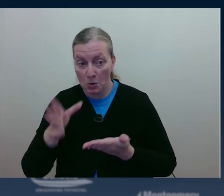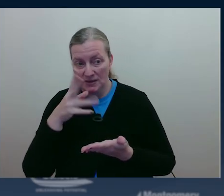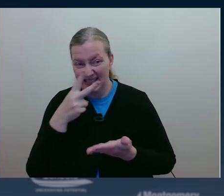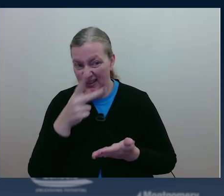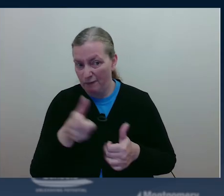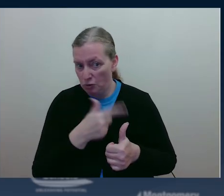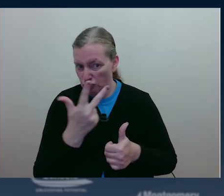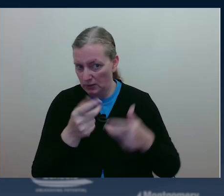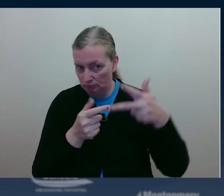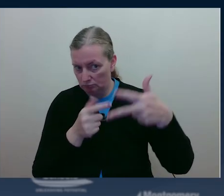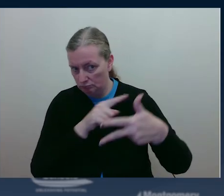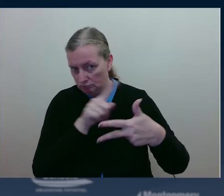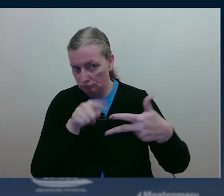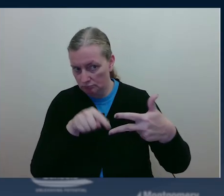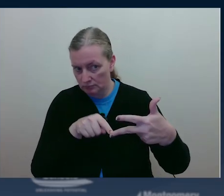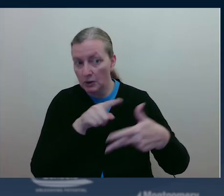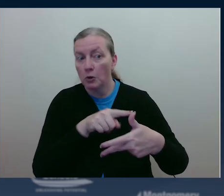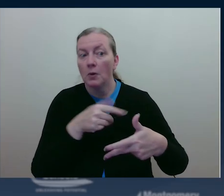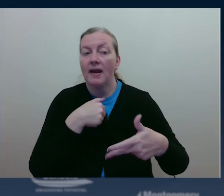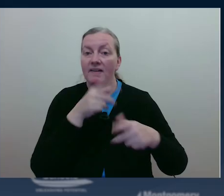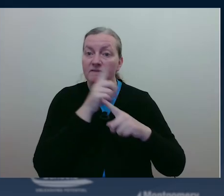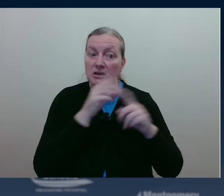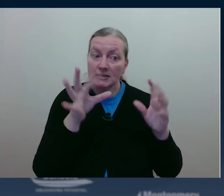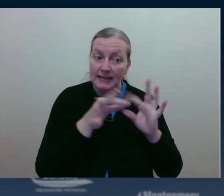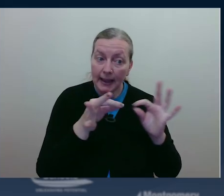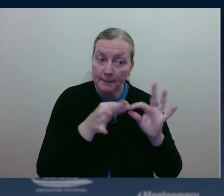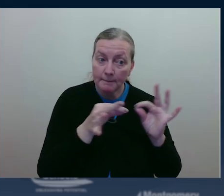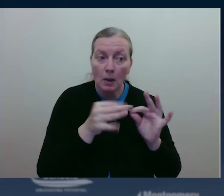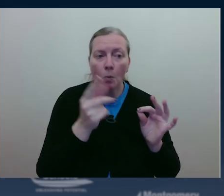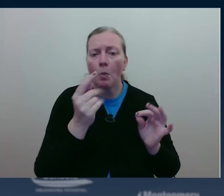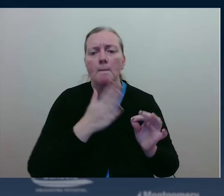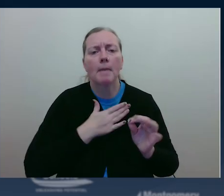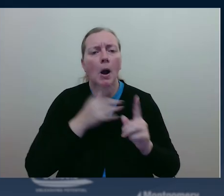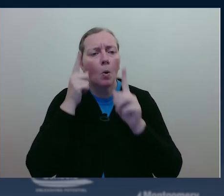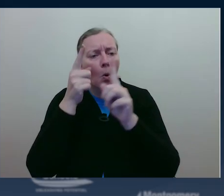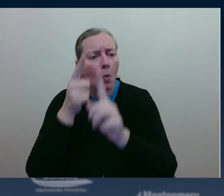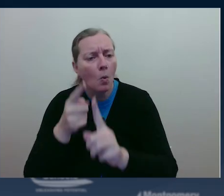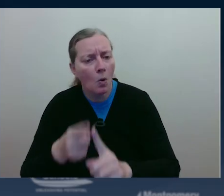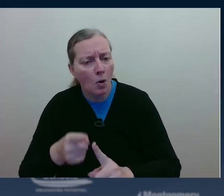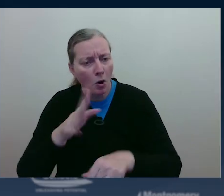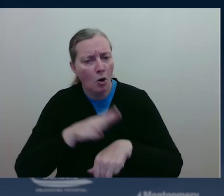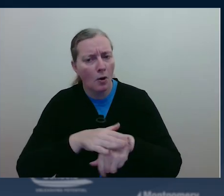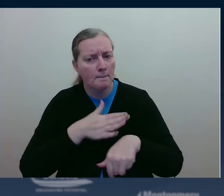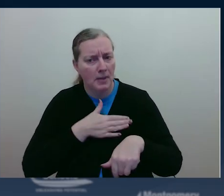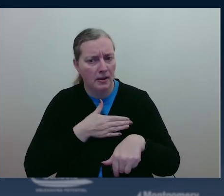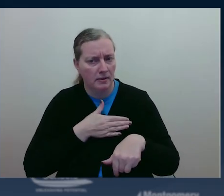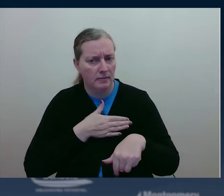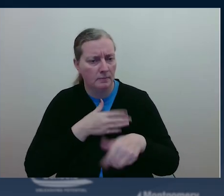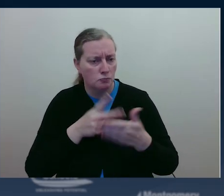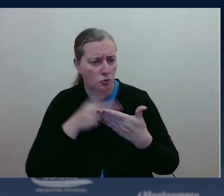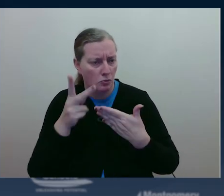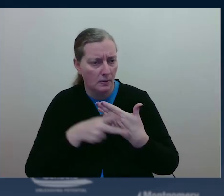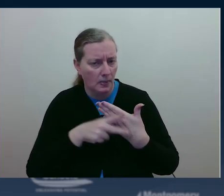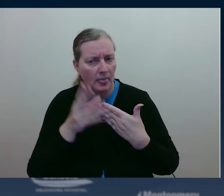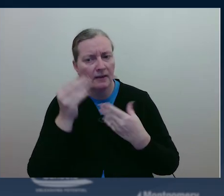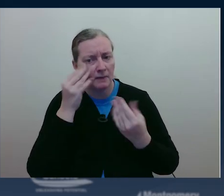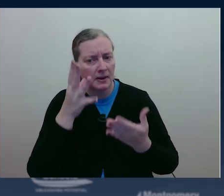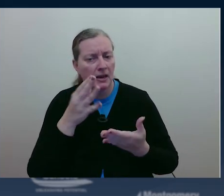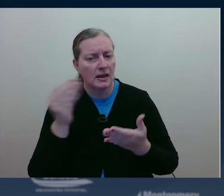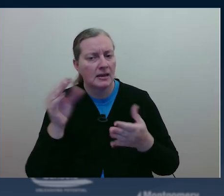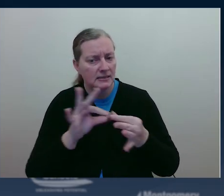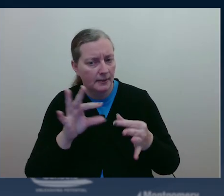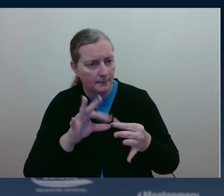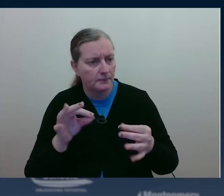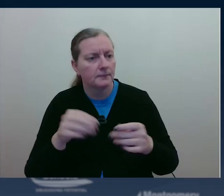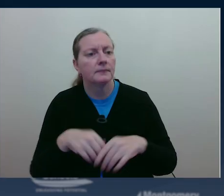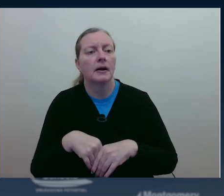statement, pathway goals, and then criteria and interest-based admission information. And criteria-based